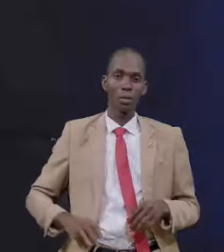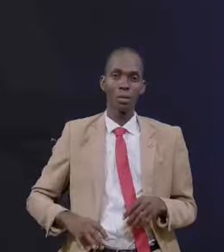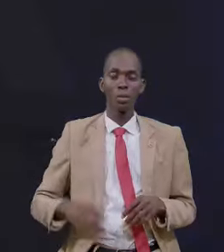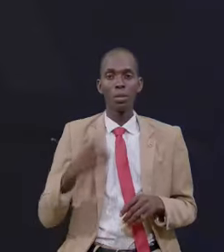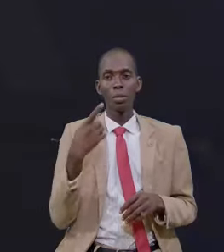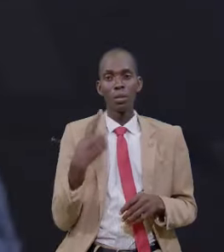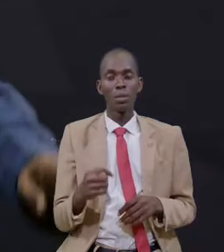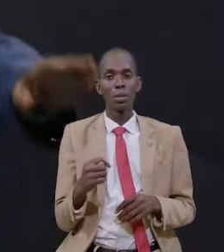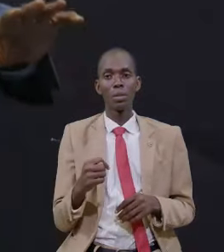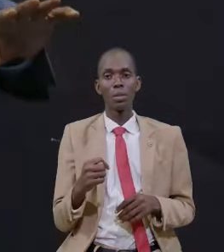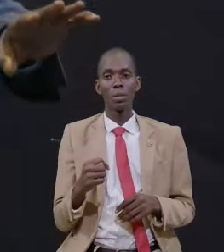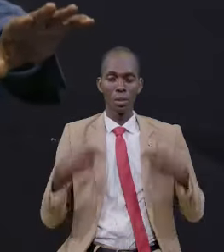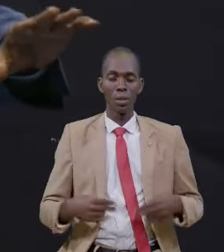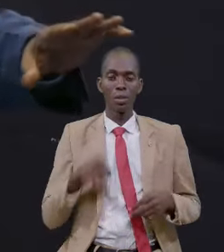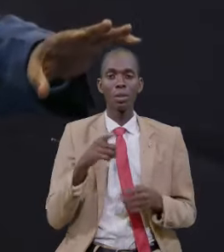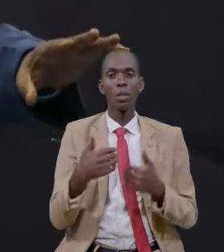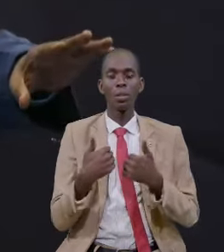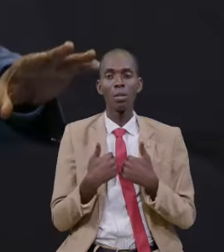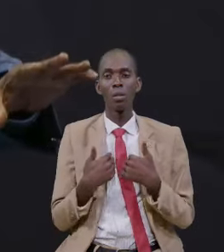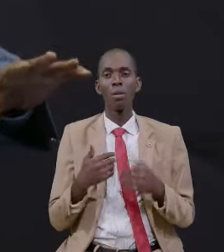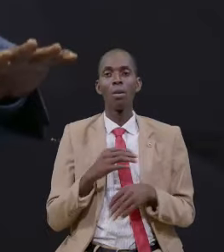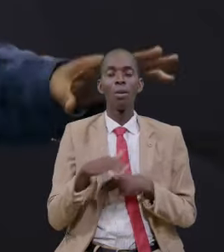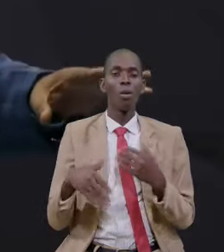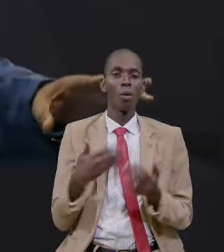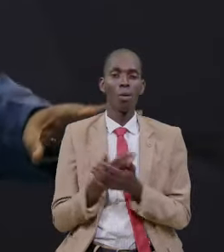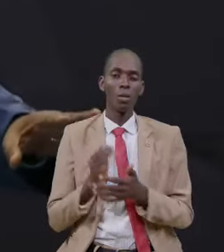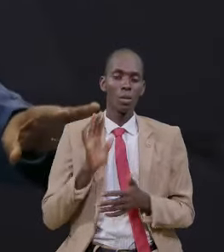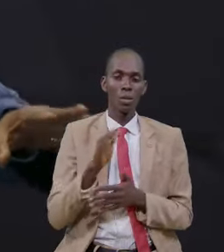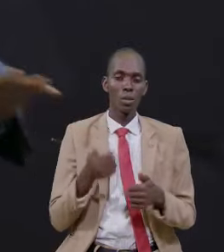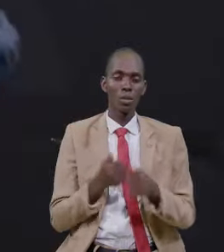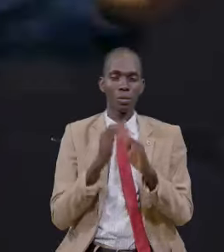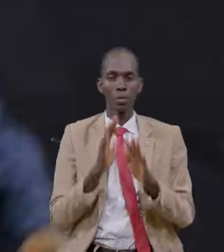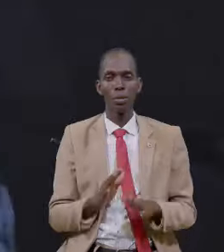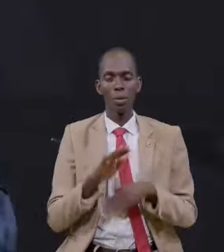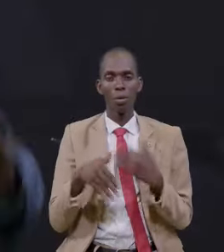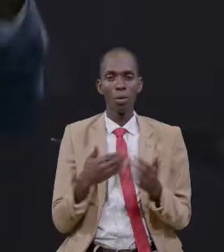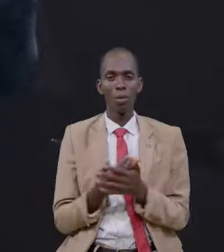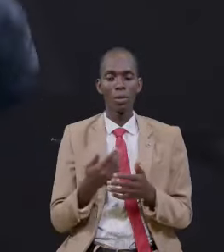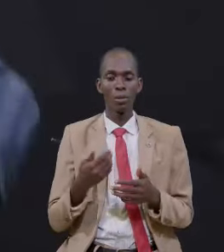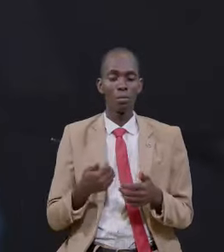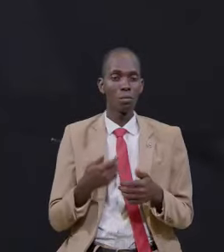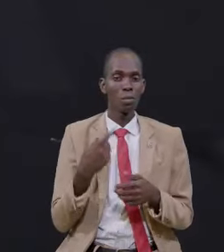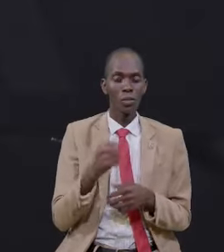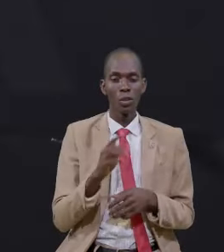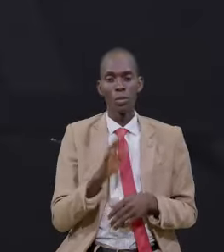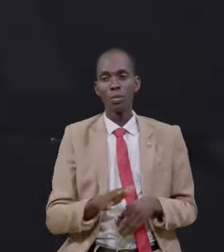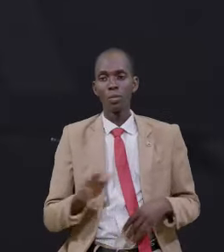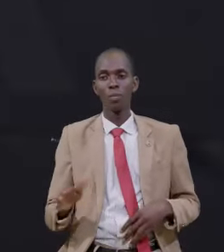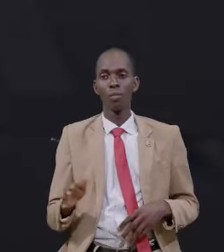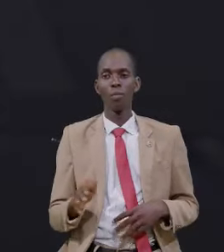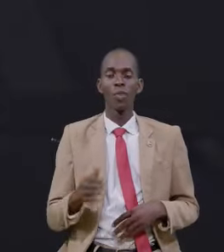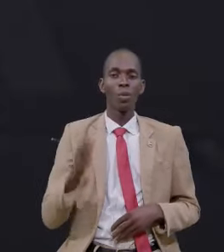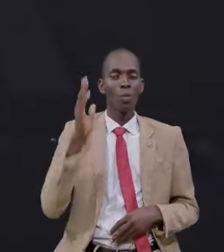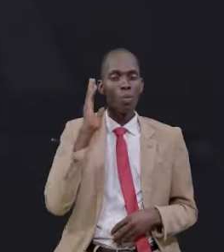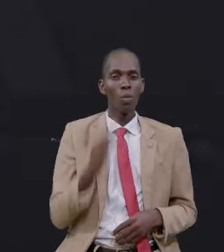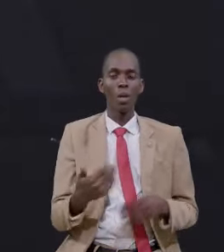health he has, all his disciples, all his followers, all his children will have